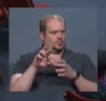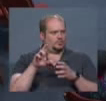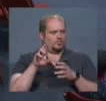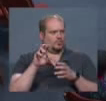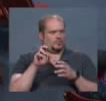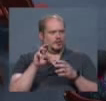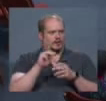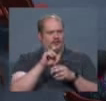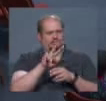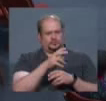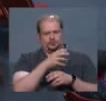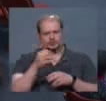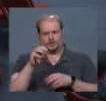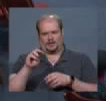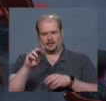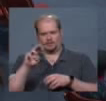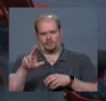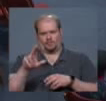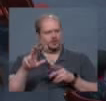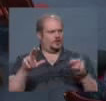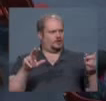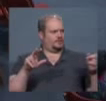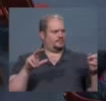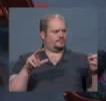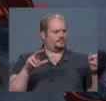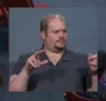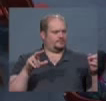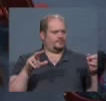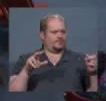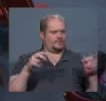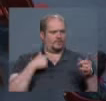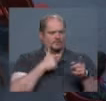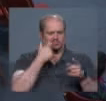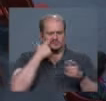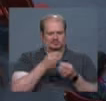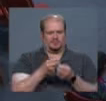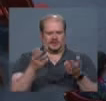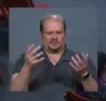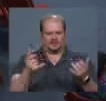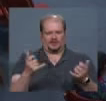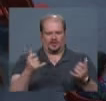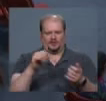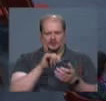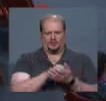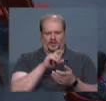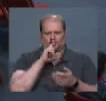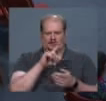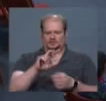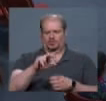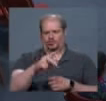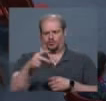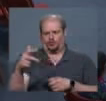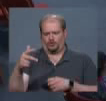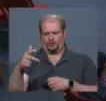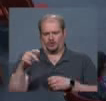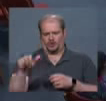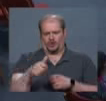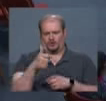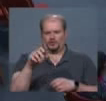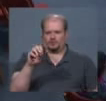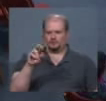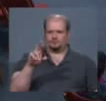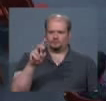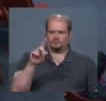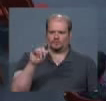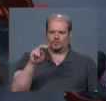ordinances M2 and M3. Mayor, being Yes. handed out and passed out now is another ordinance